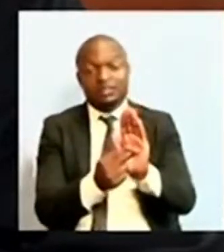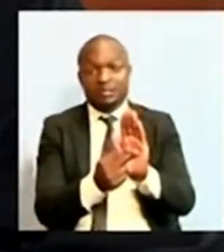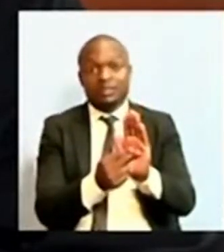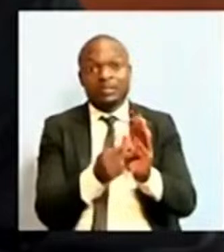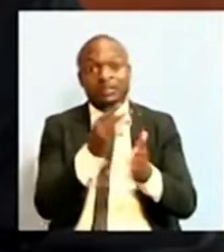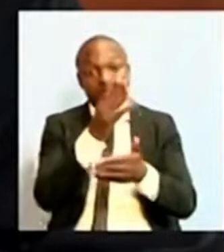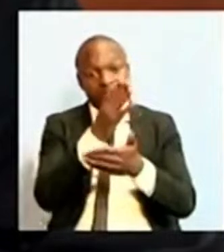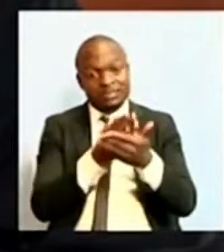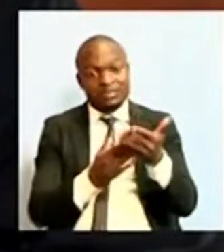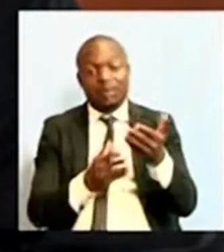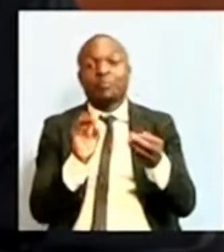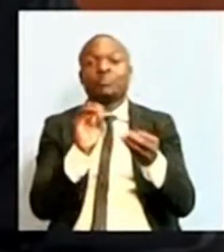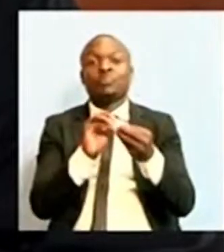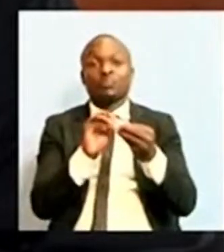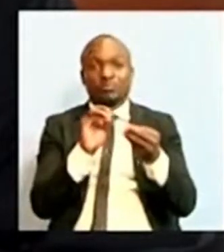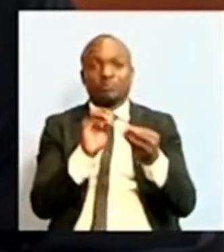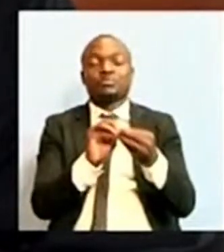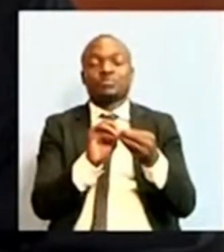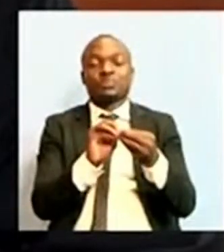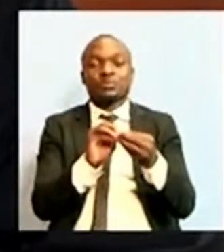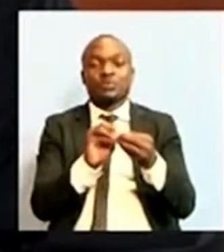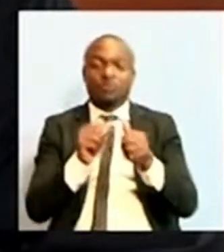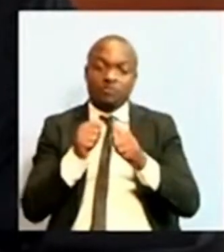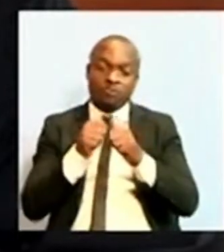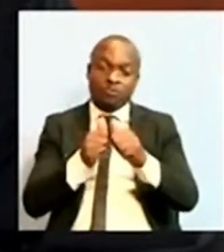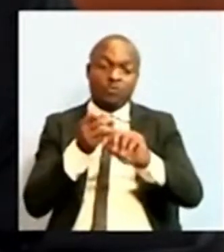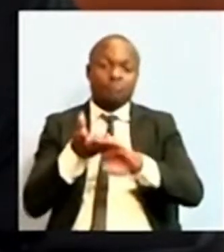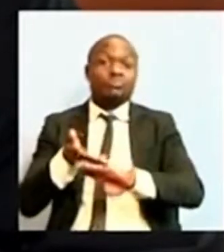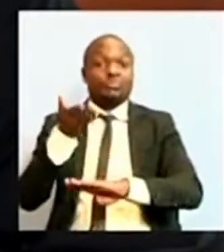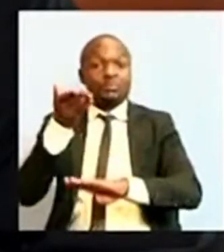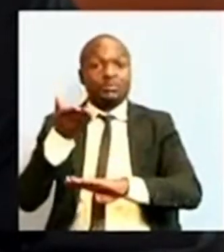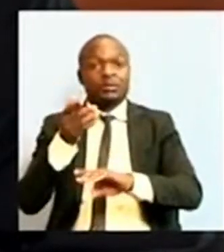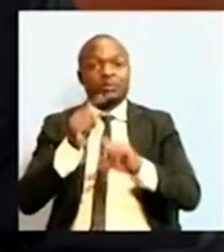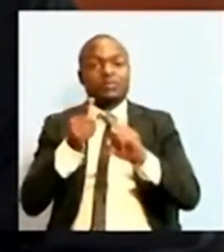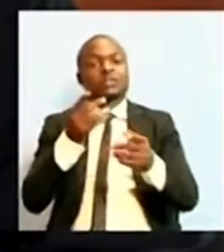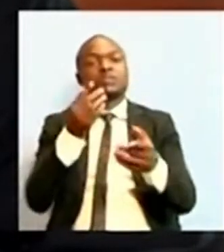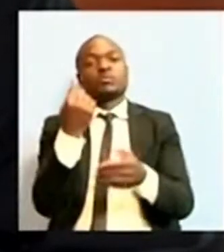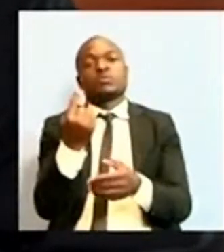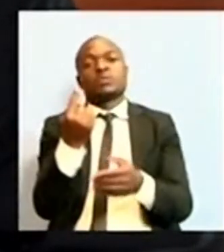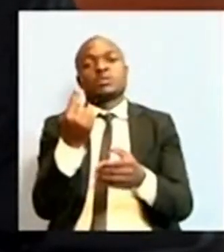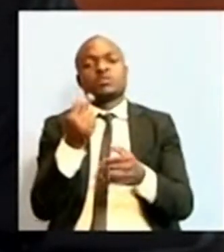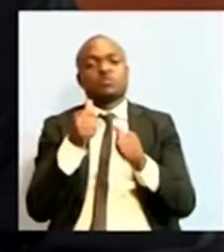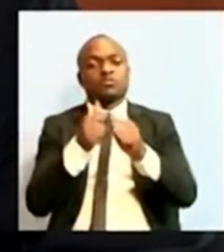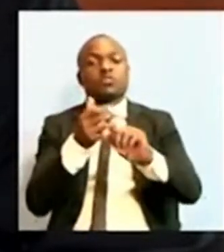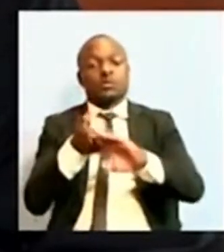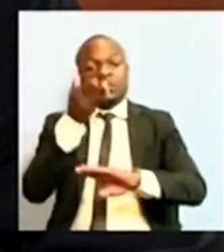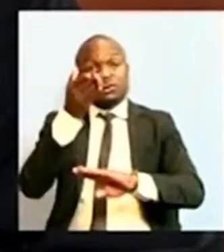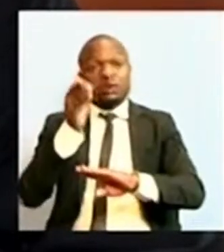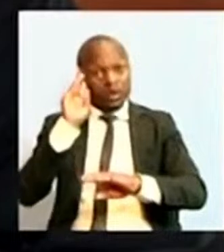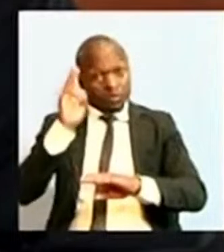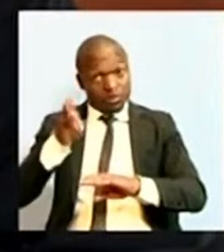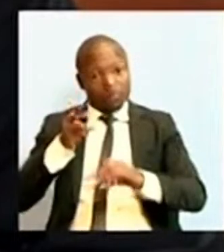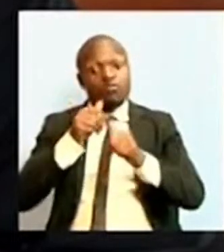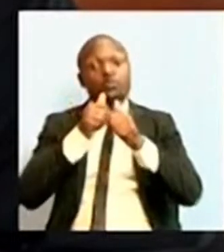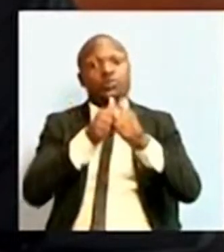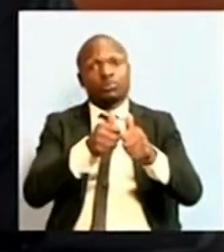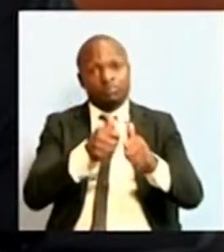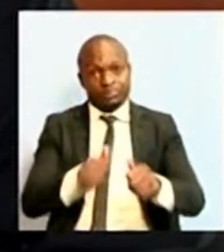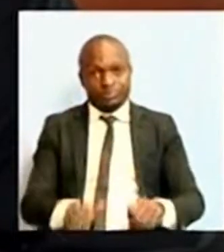some more follow-ups, because there's only one follow-up here. I will follow